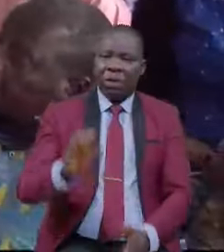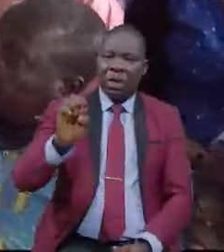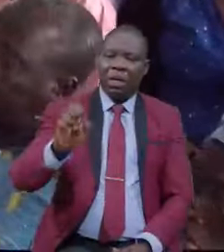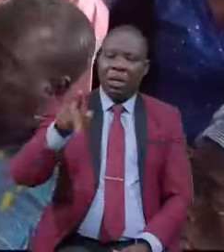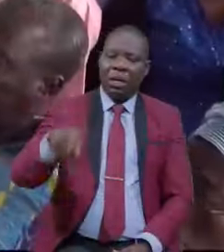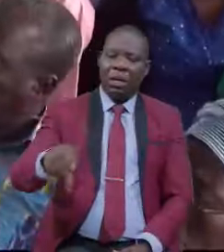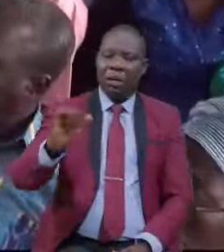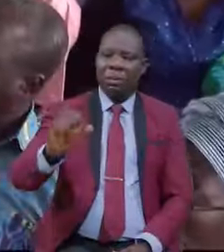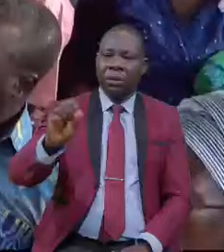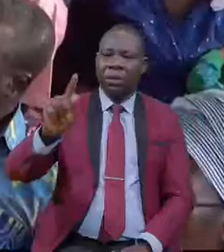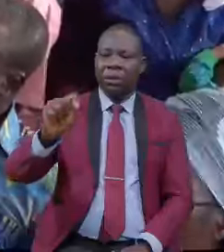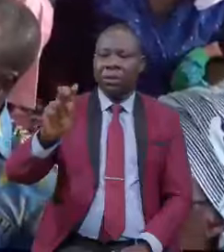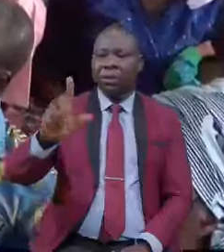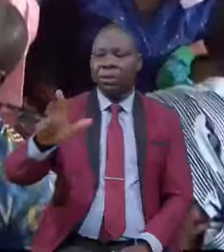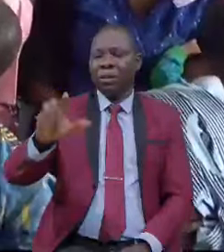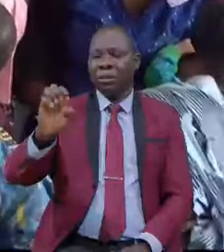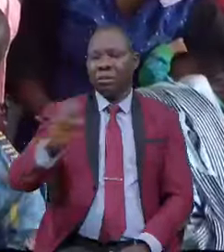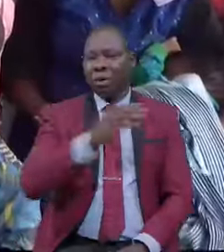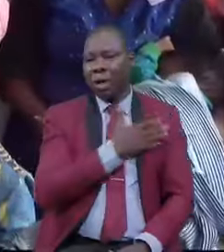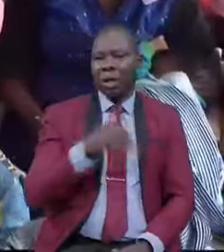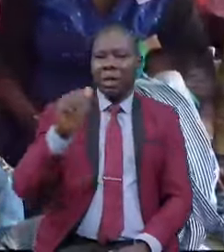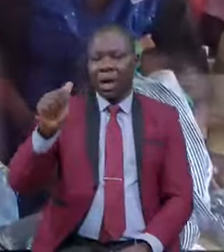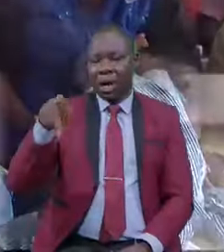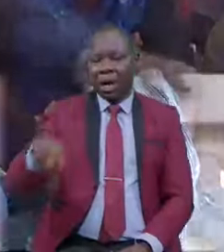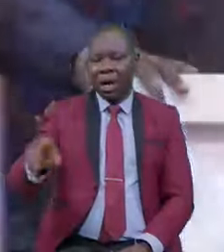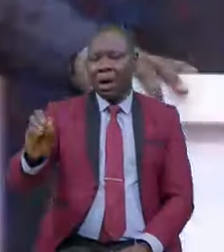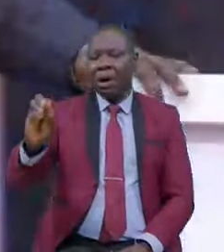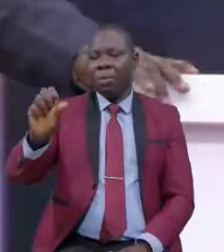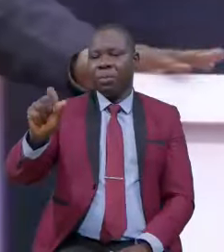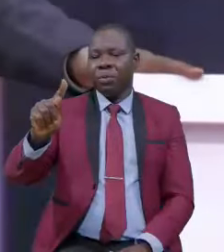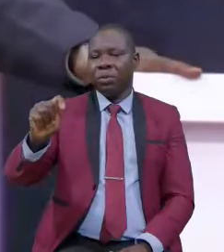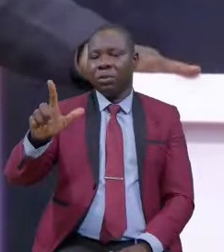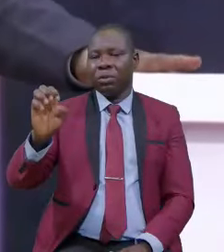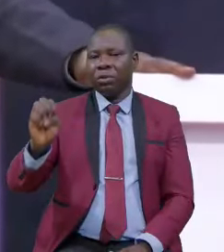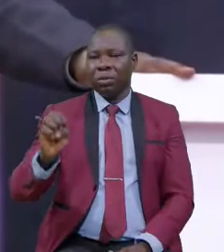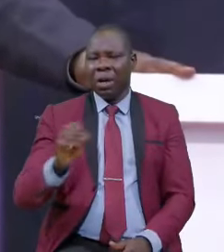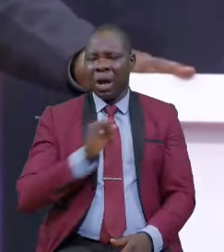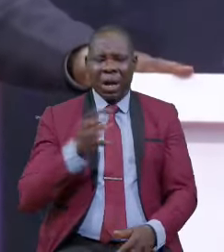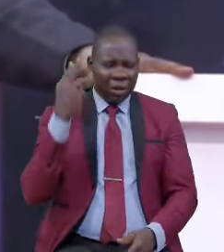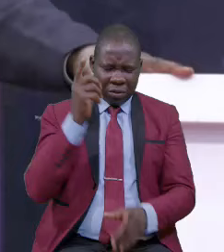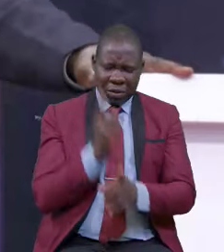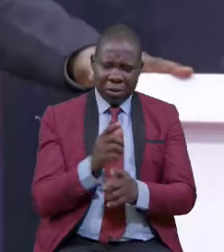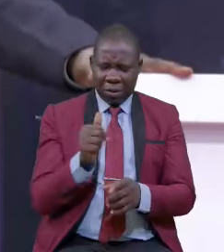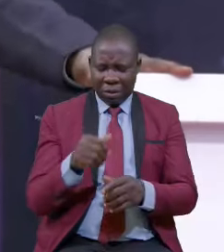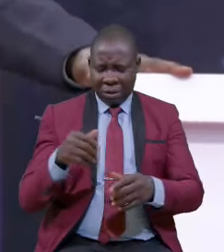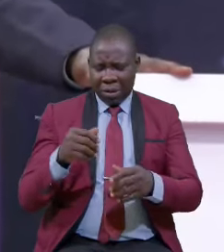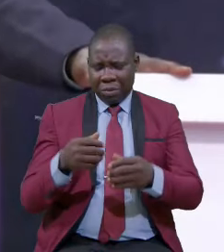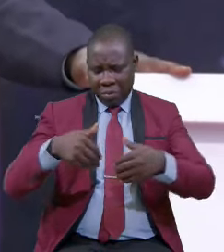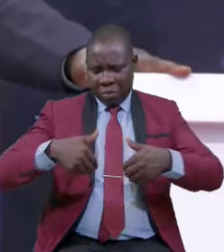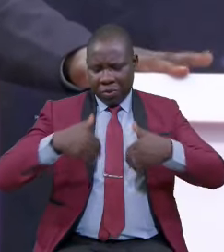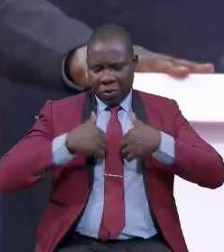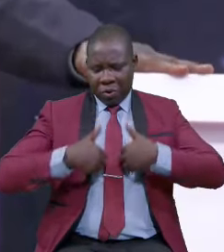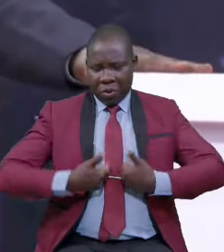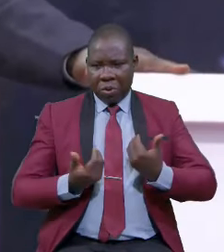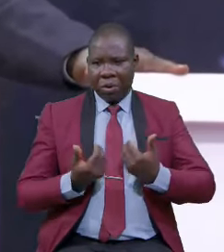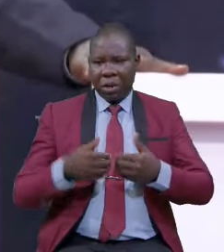boy going around. I knew nothing. If you asked me, born again, I say born again, I'm born already. What do you mean if I've